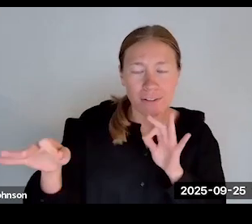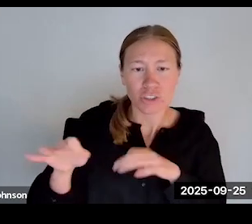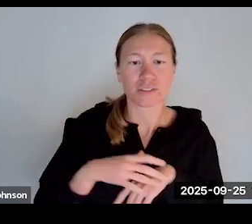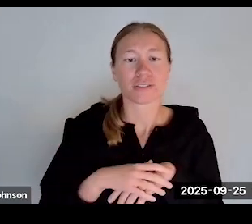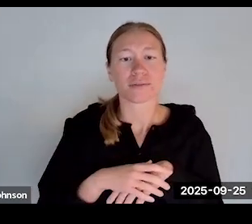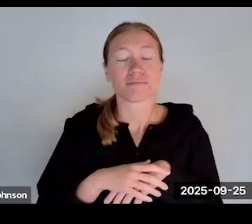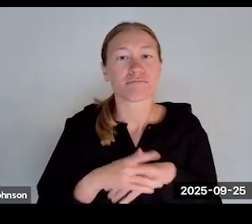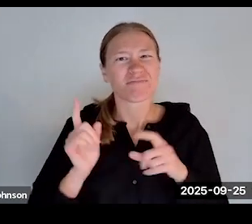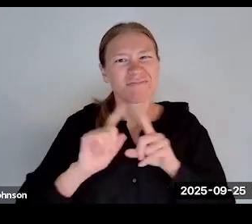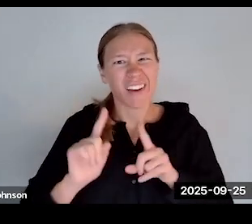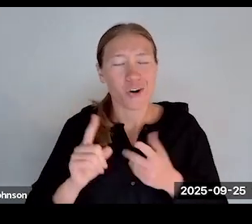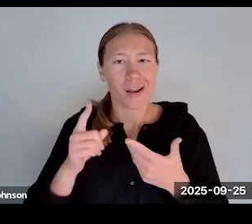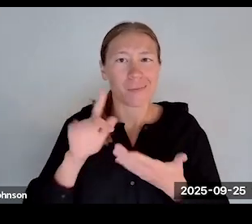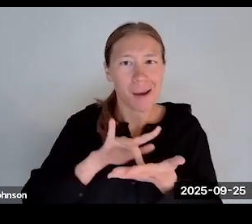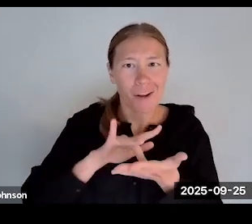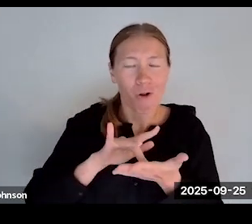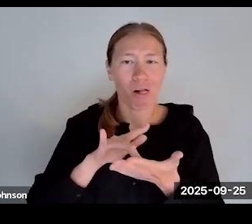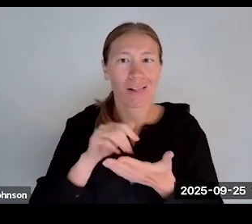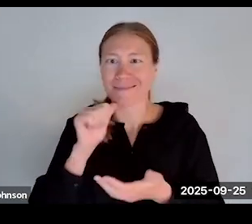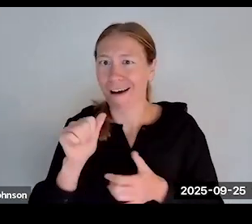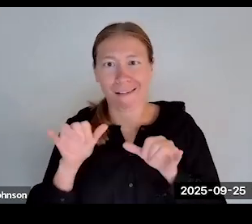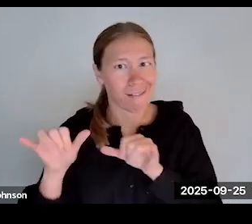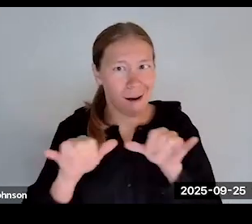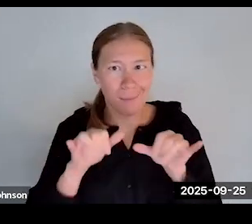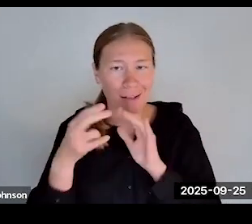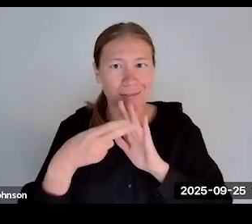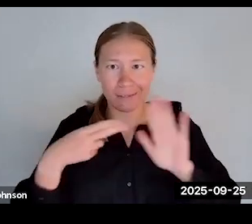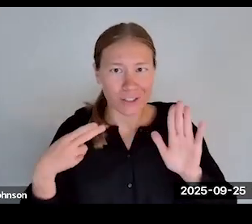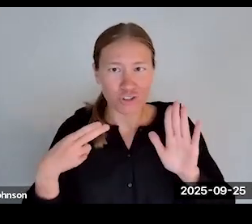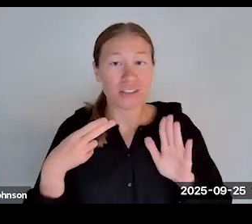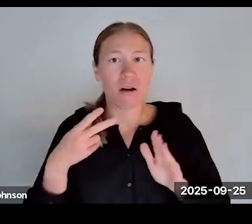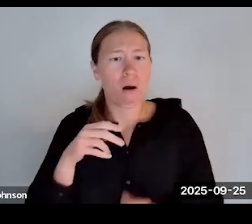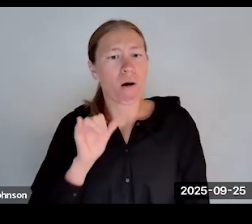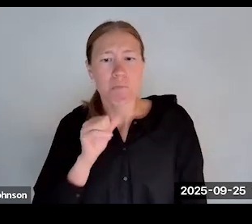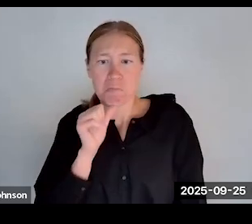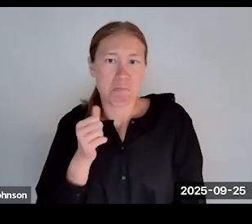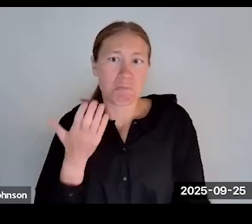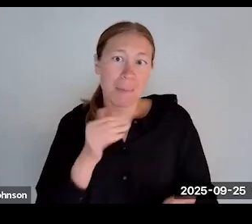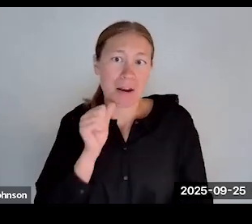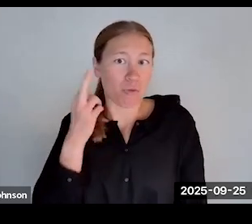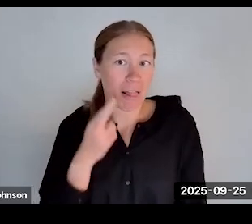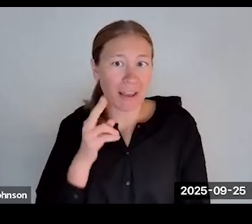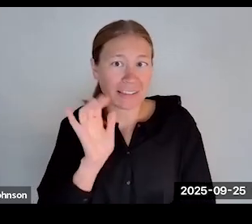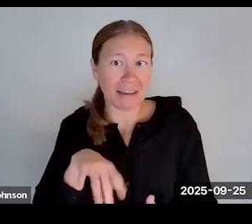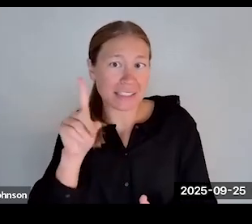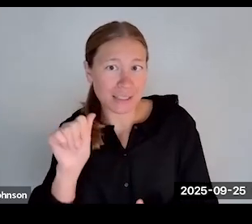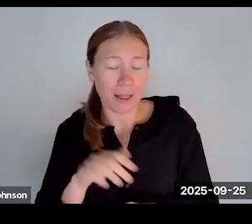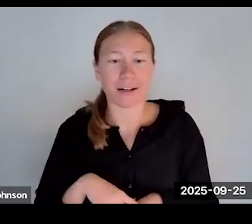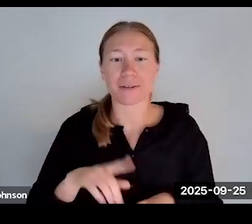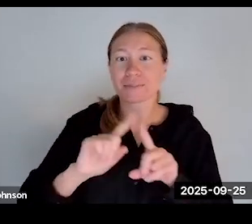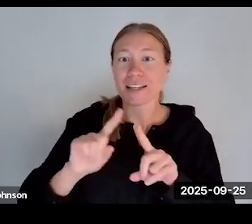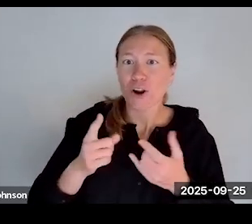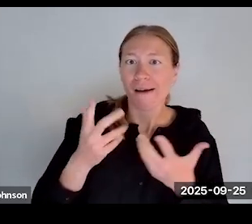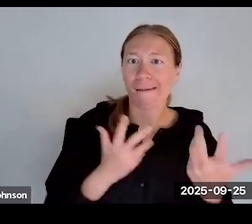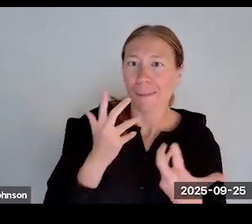conditions that people often don't realize can be disabilities, and explore how to provide workplace accommodations, resources,